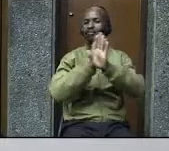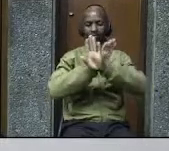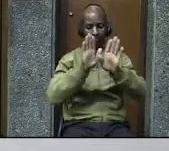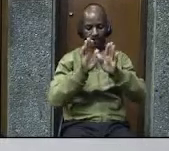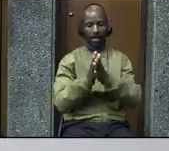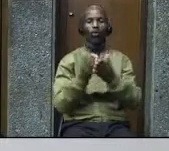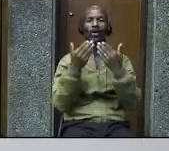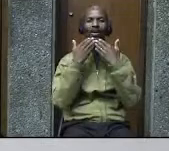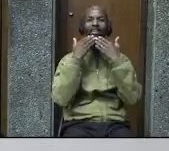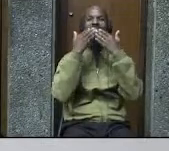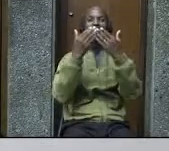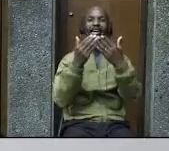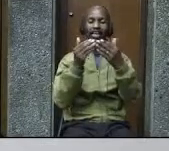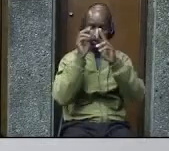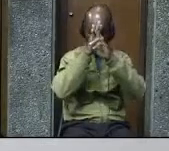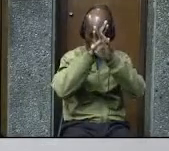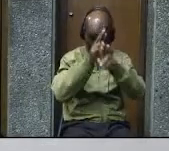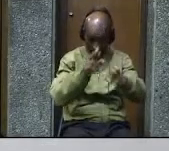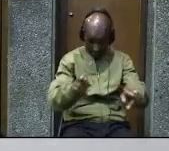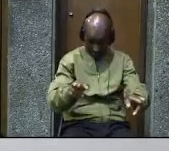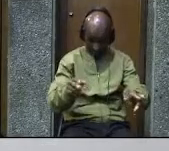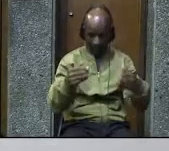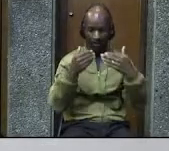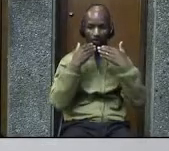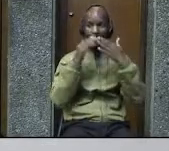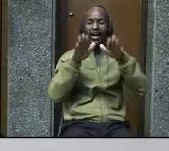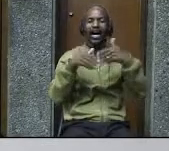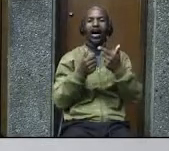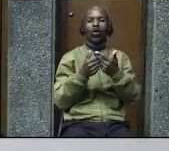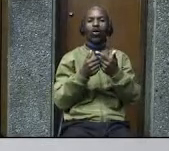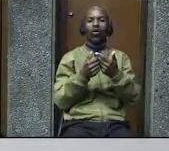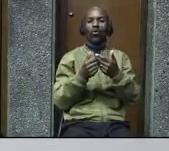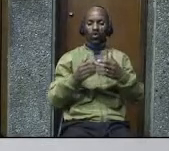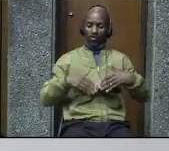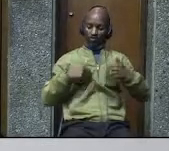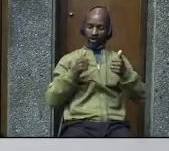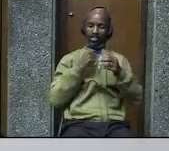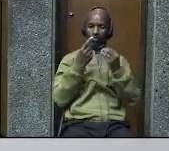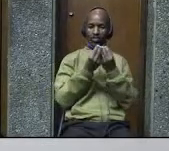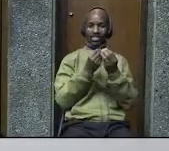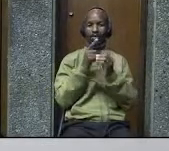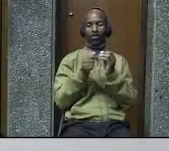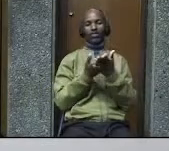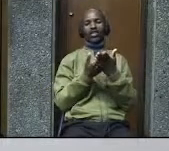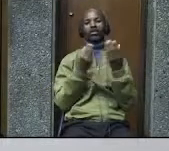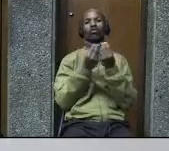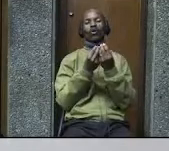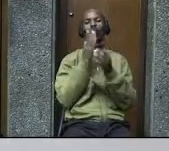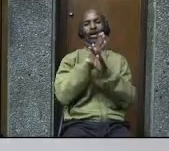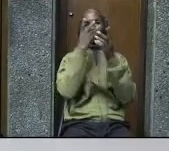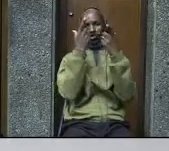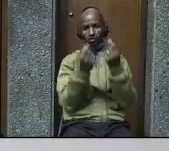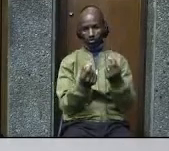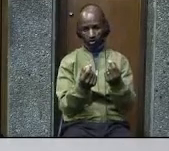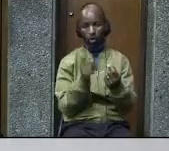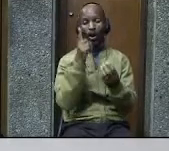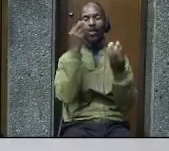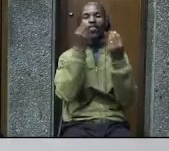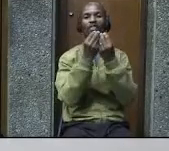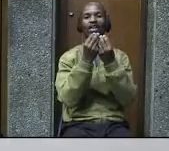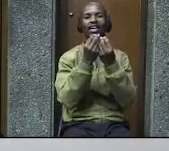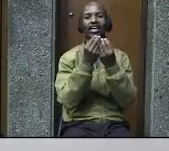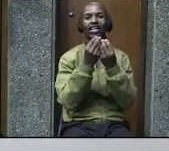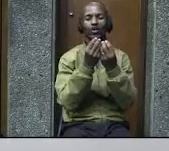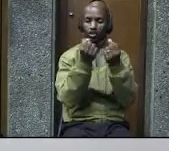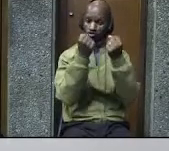we appreciate the honesty. We appreciate how frank you were in terms of your deliberation. One thing that came out